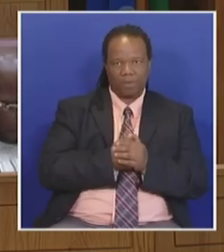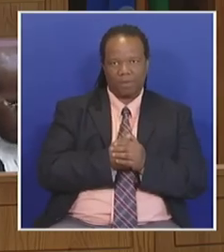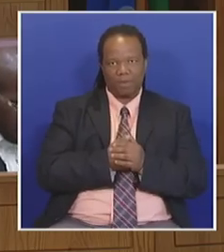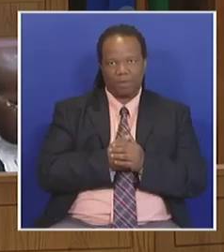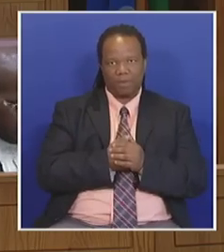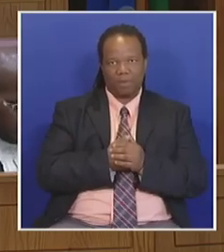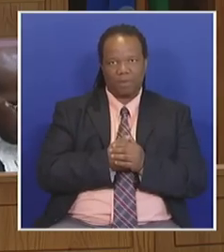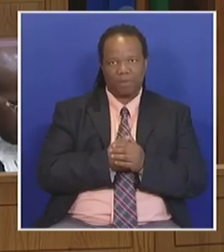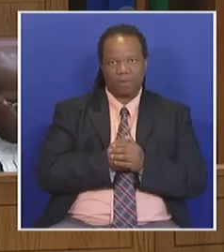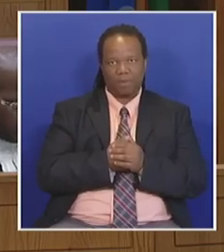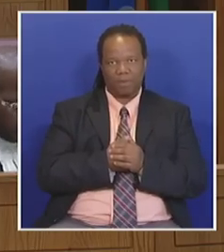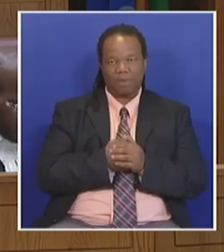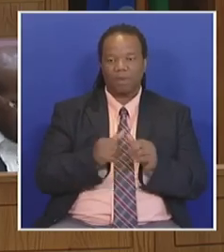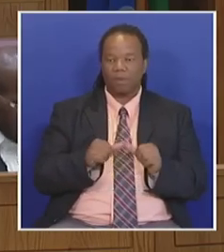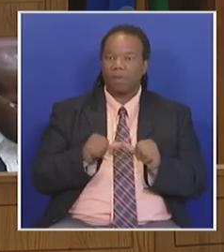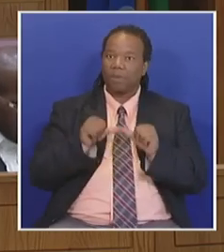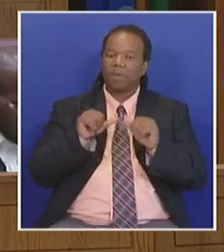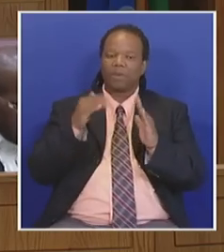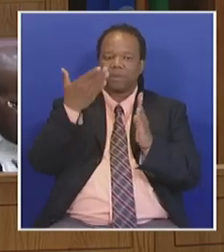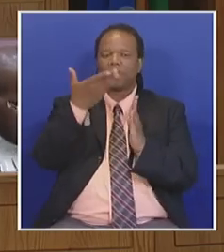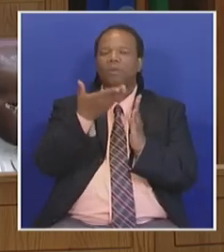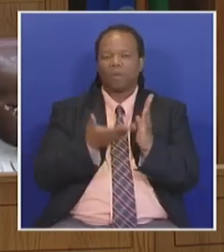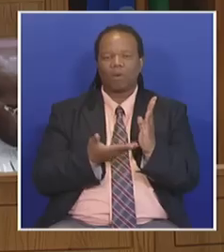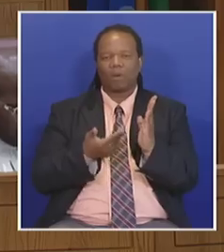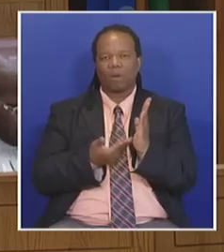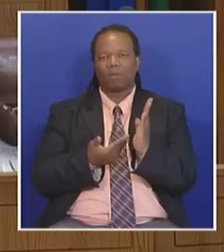we proceed to the next order of the day.